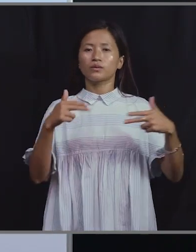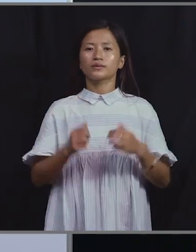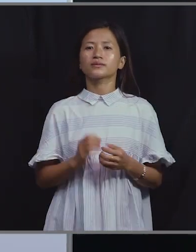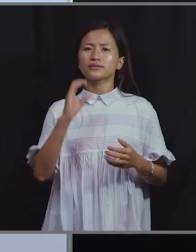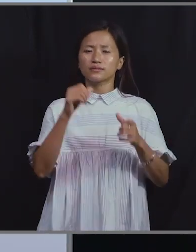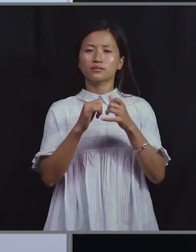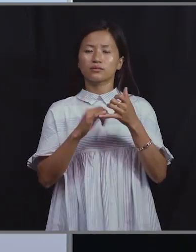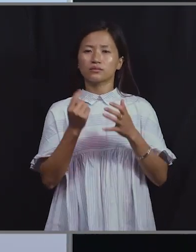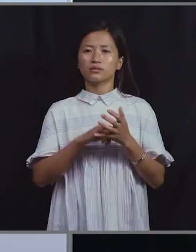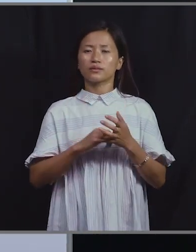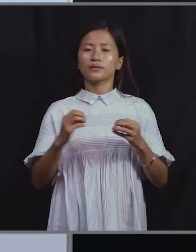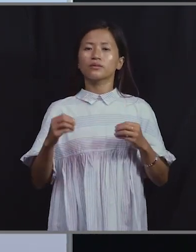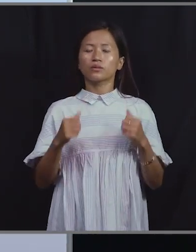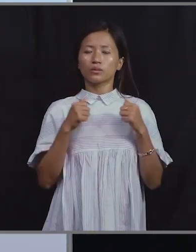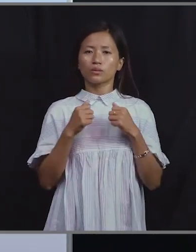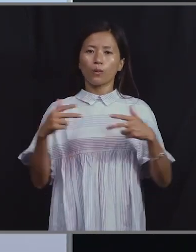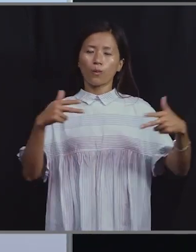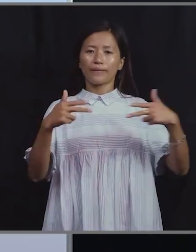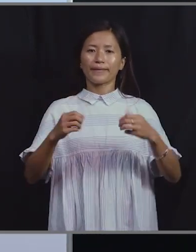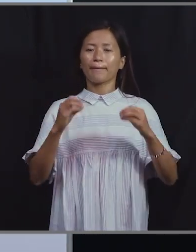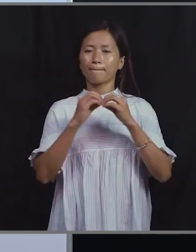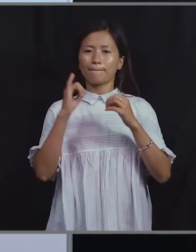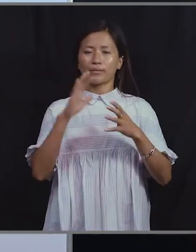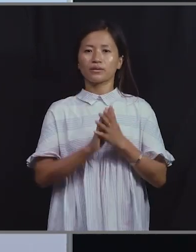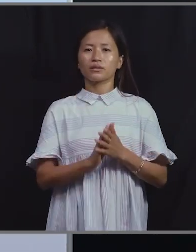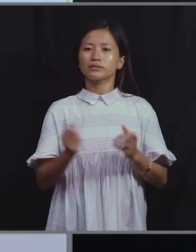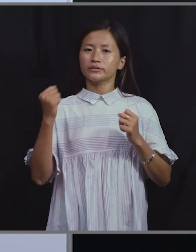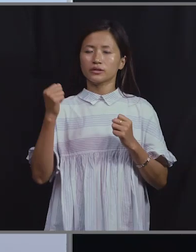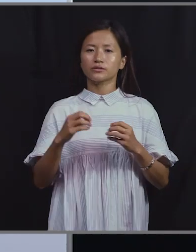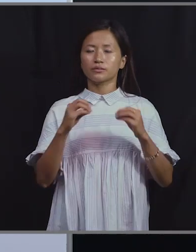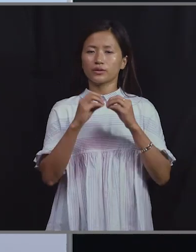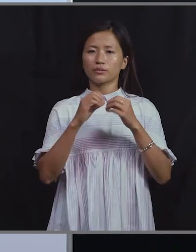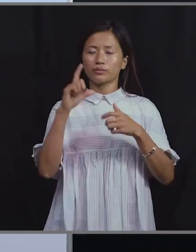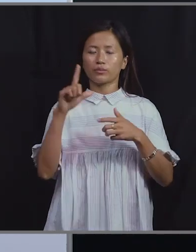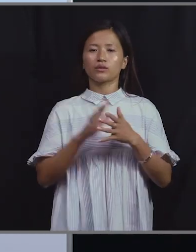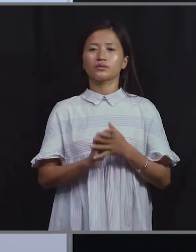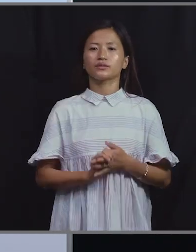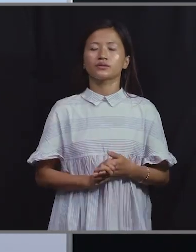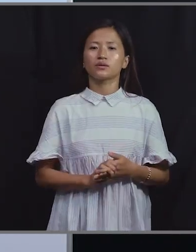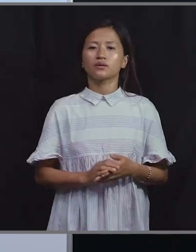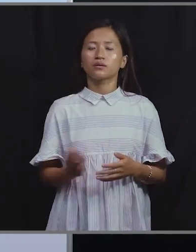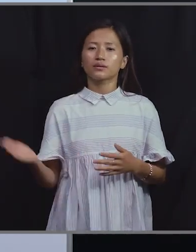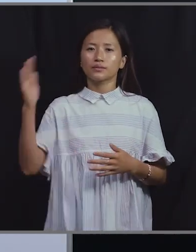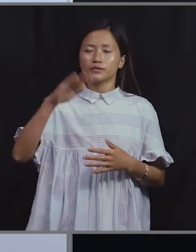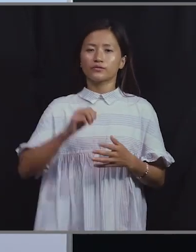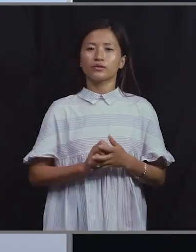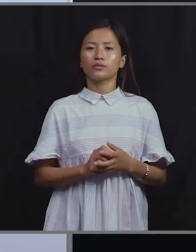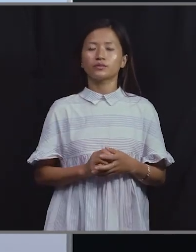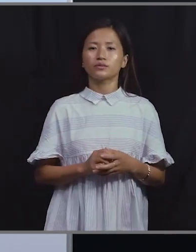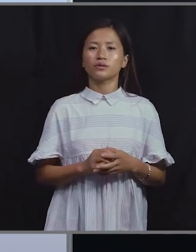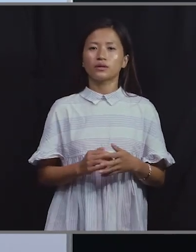War, bipolarity, the challenge to bipolarity. Okay, the challenge to bipolarity came in the form of